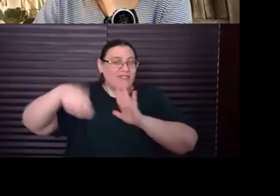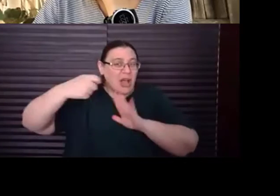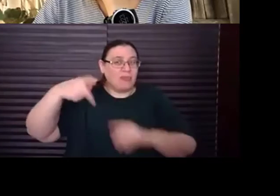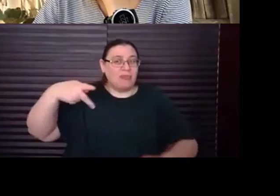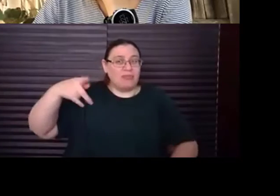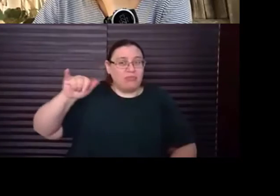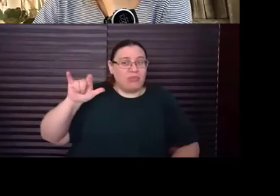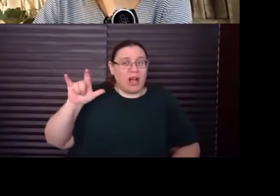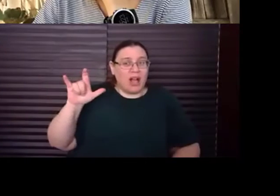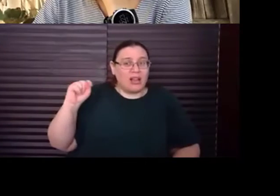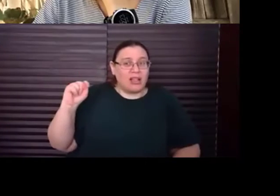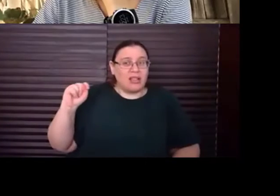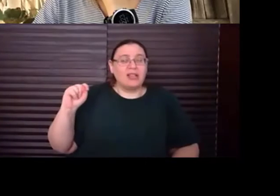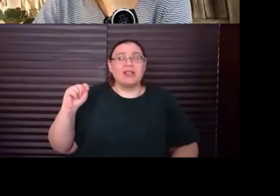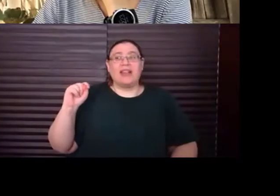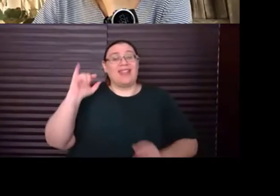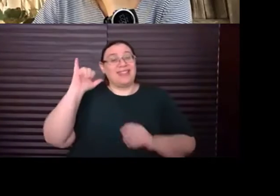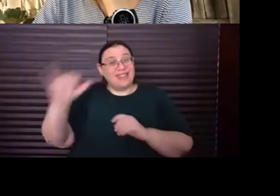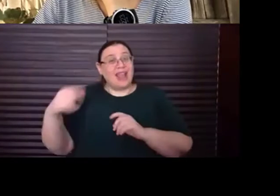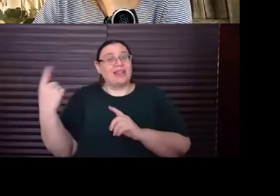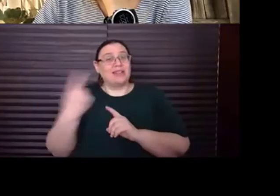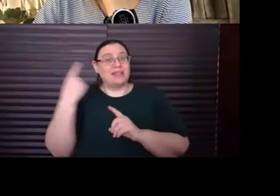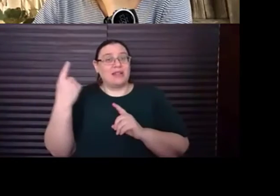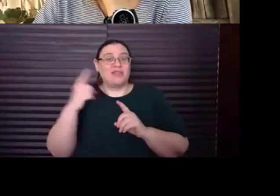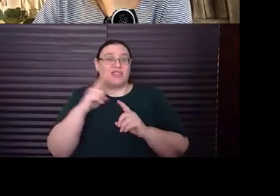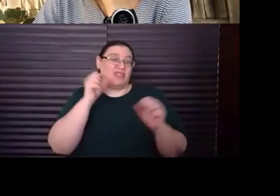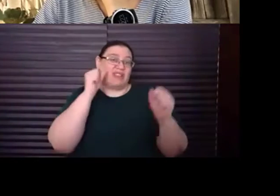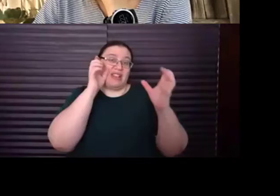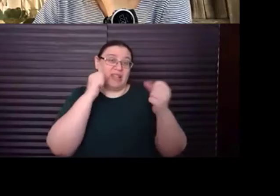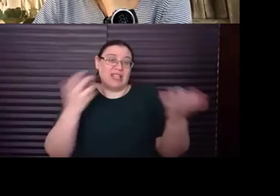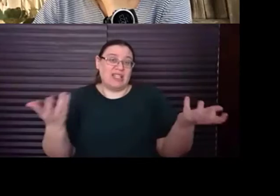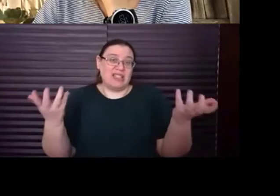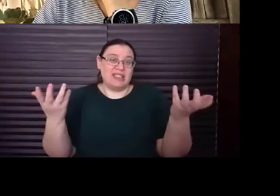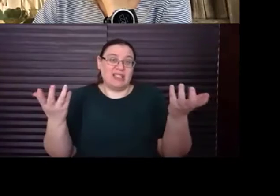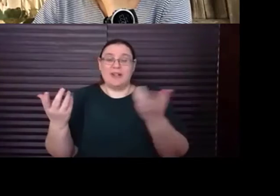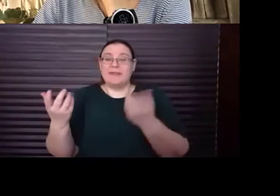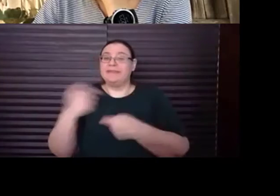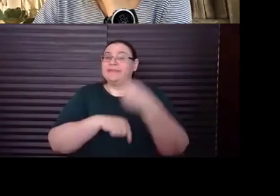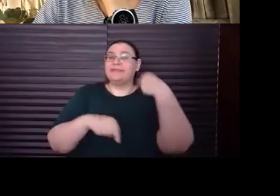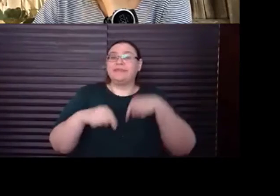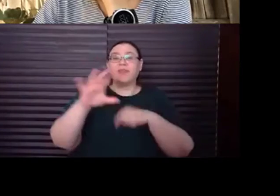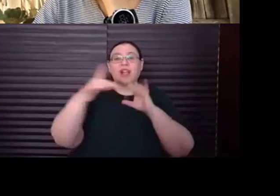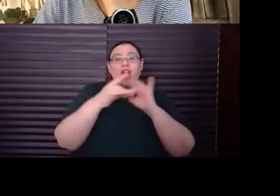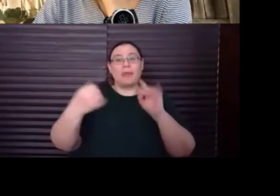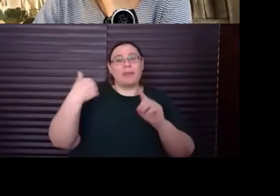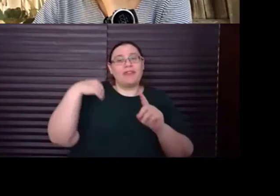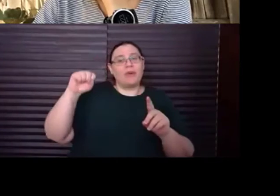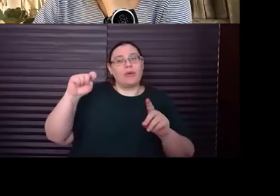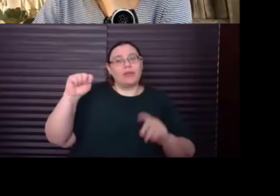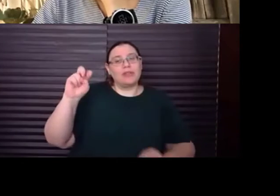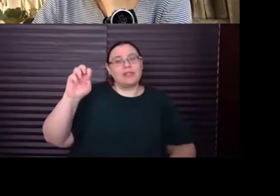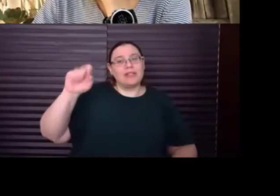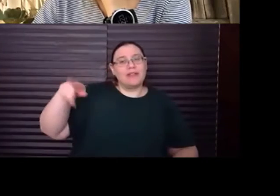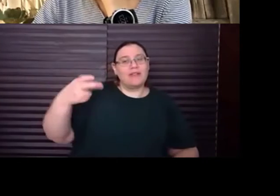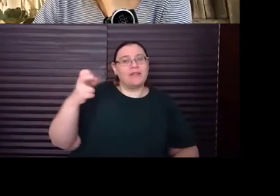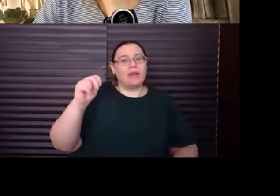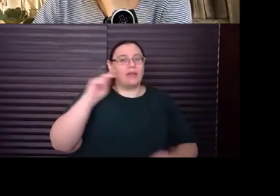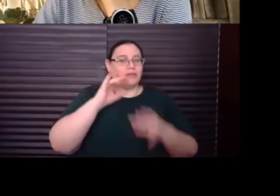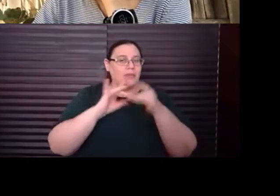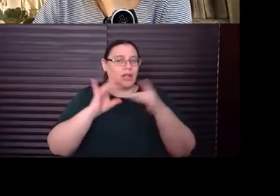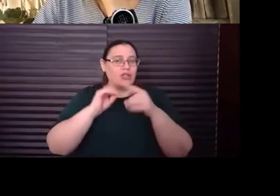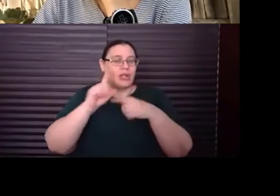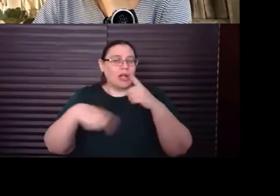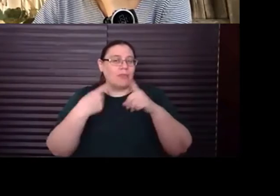pilot. And so that is something that is truly amazing. And going back to what you said, Stephen, about you